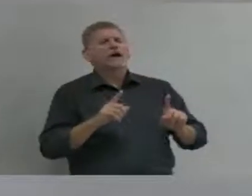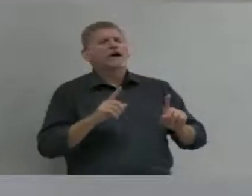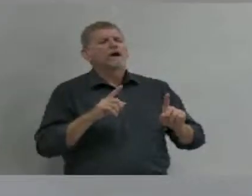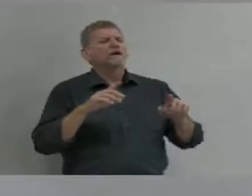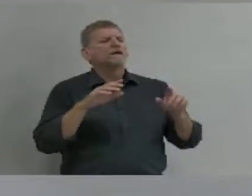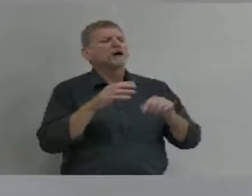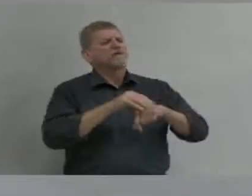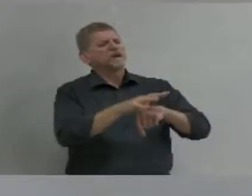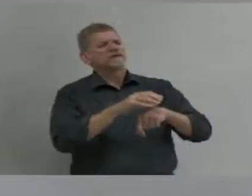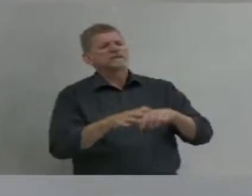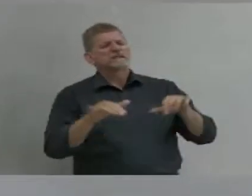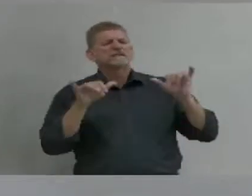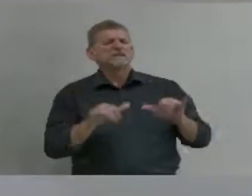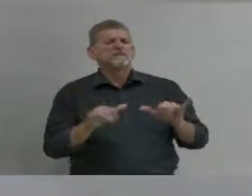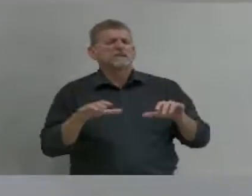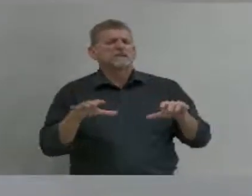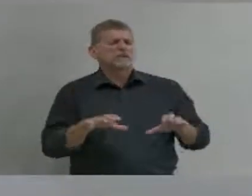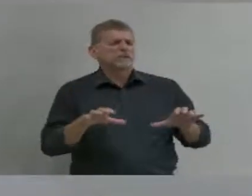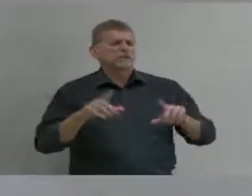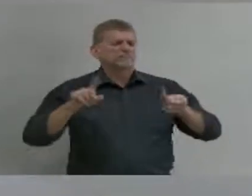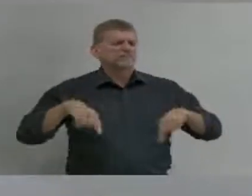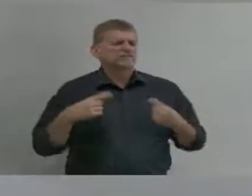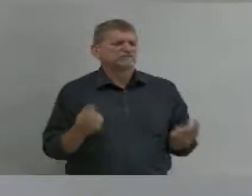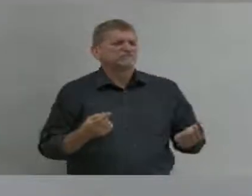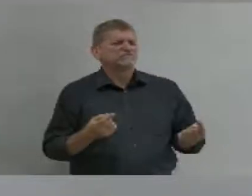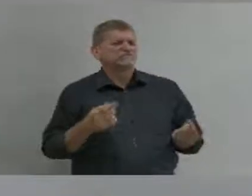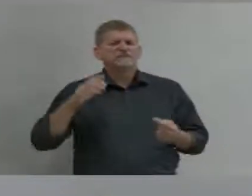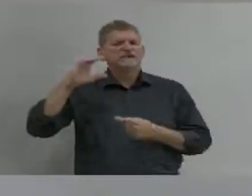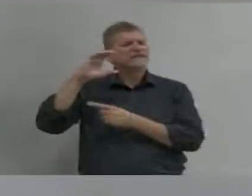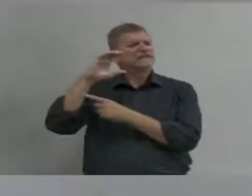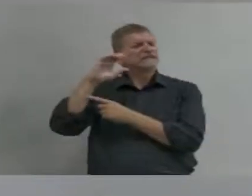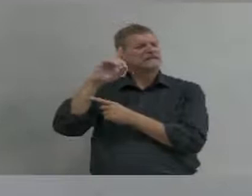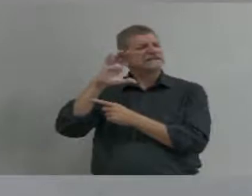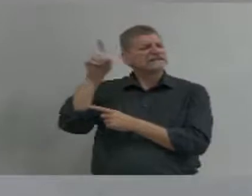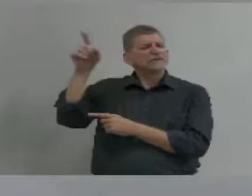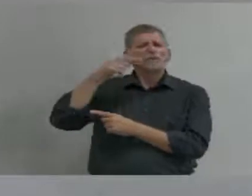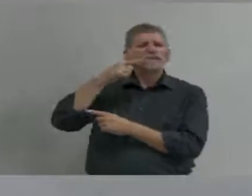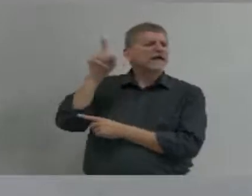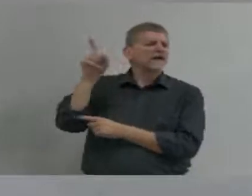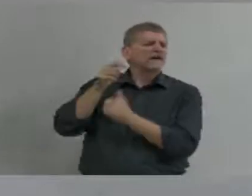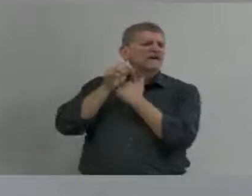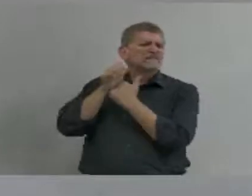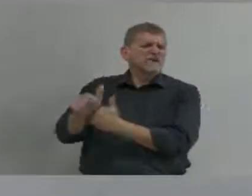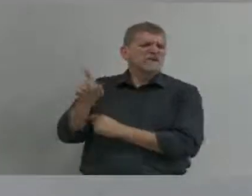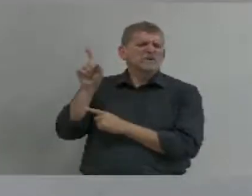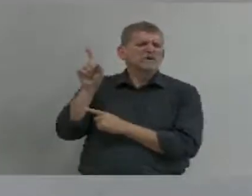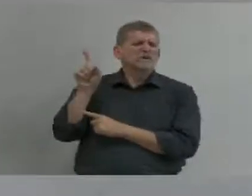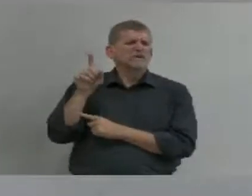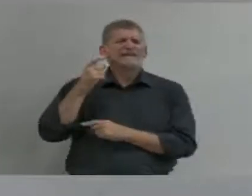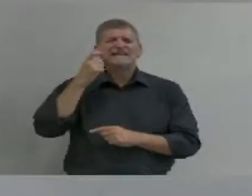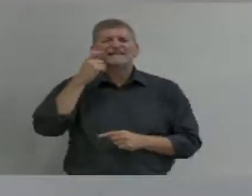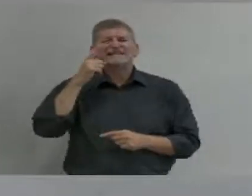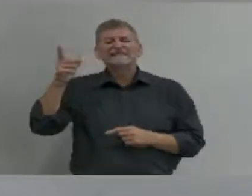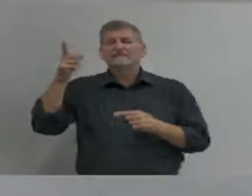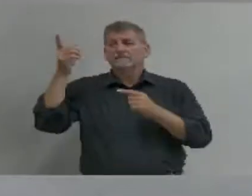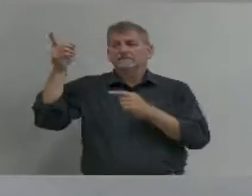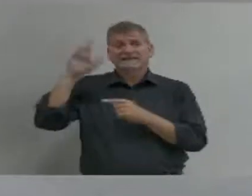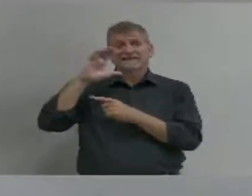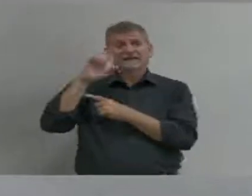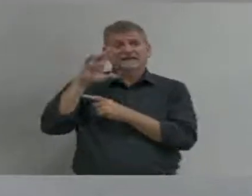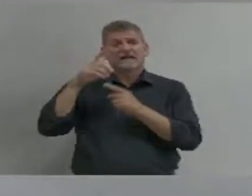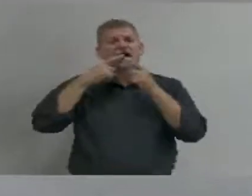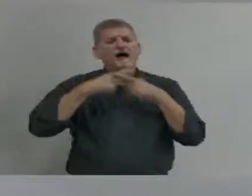what the CDC has advised. The CDC released some guidance about